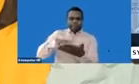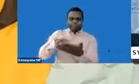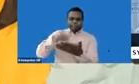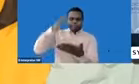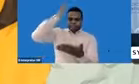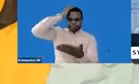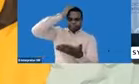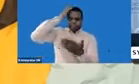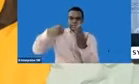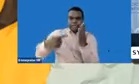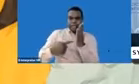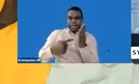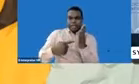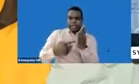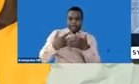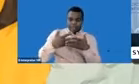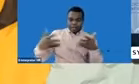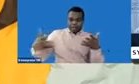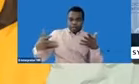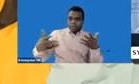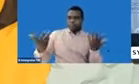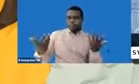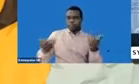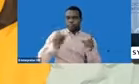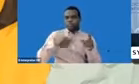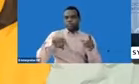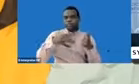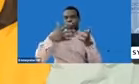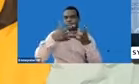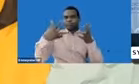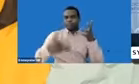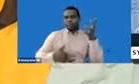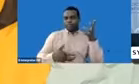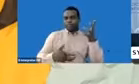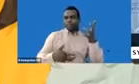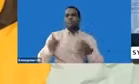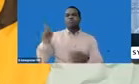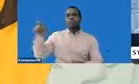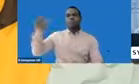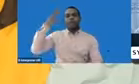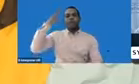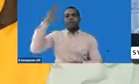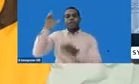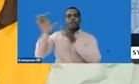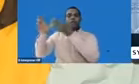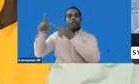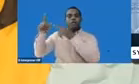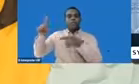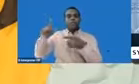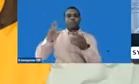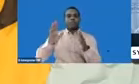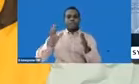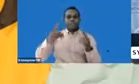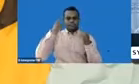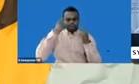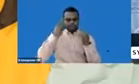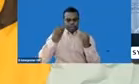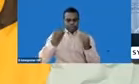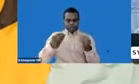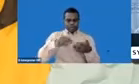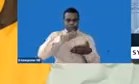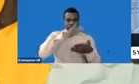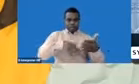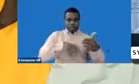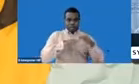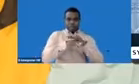so that any average person would understand what it means, and don't use too many technical terms, and